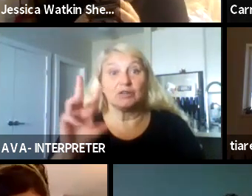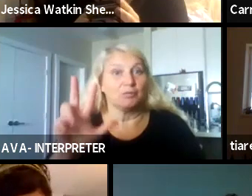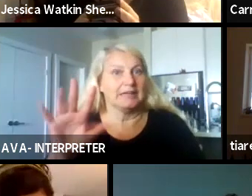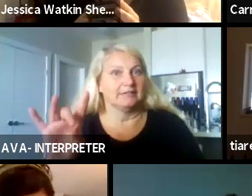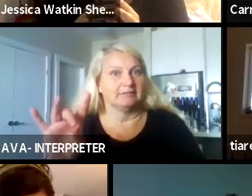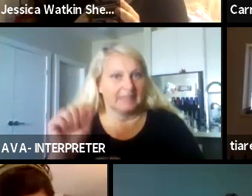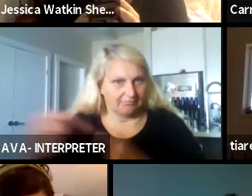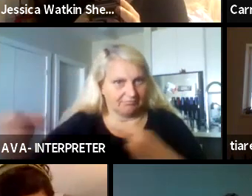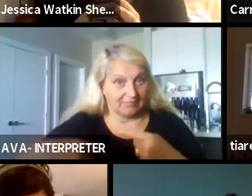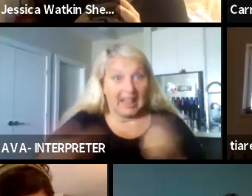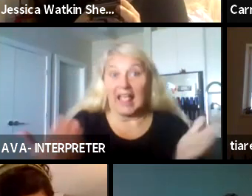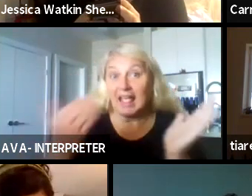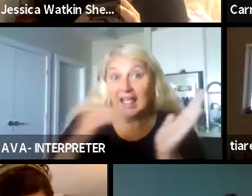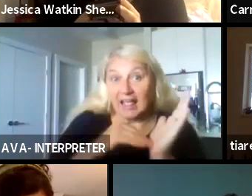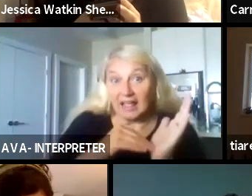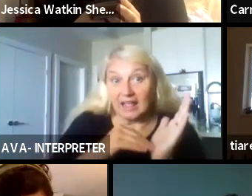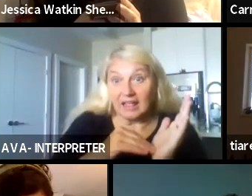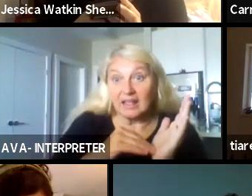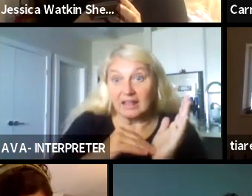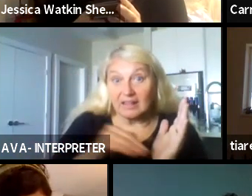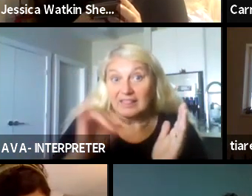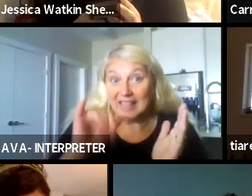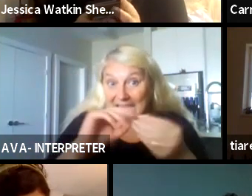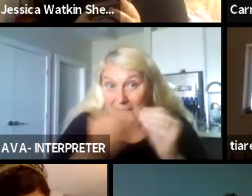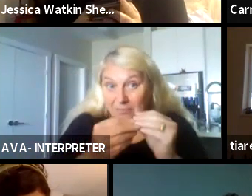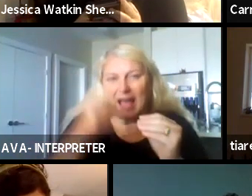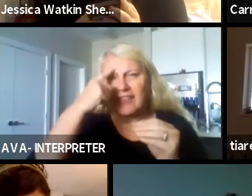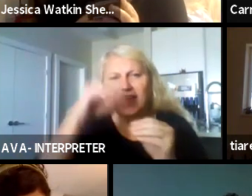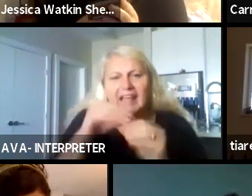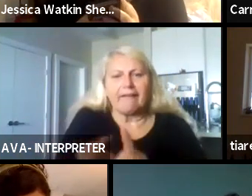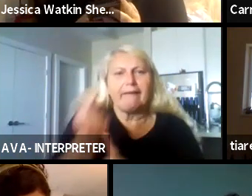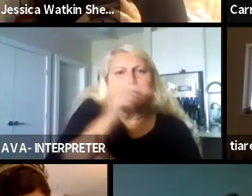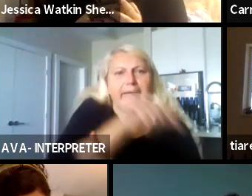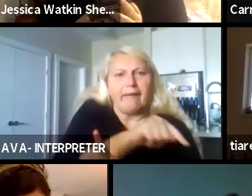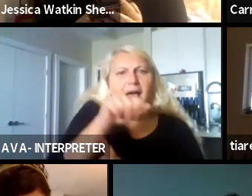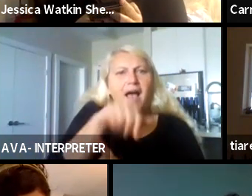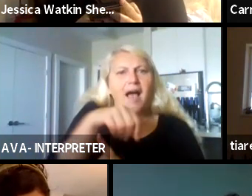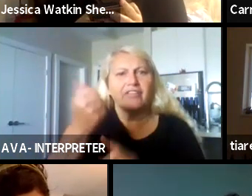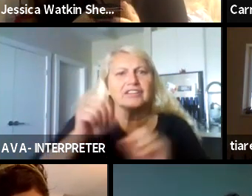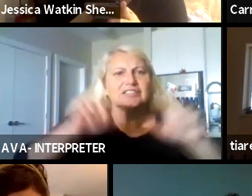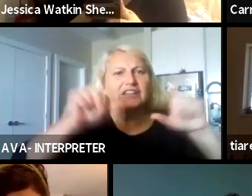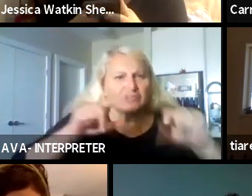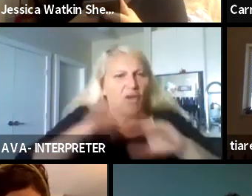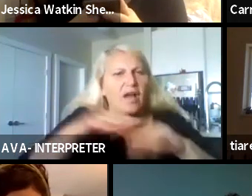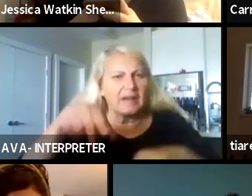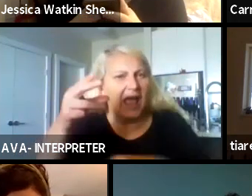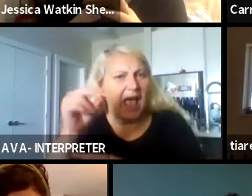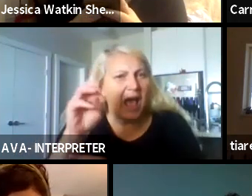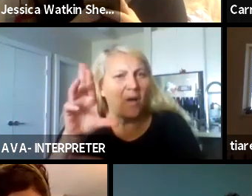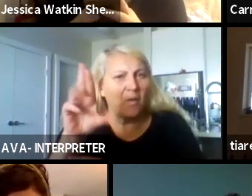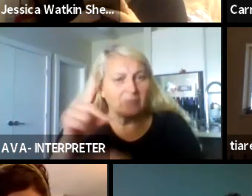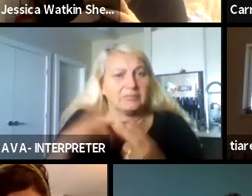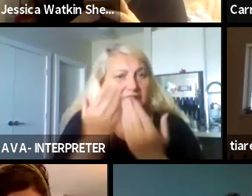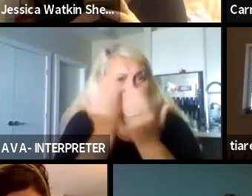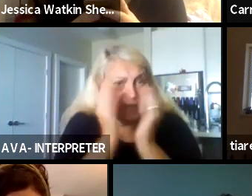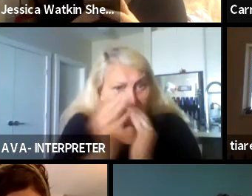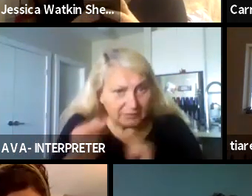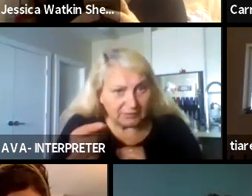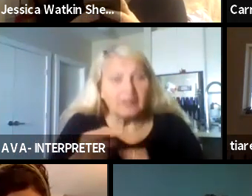1-803-323-7638. That number, I believe, is in our other digital spaces on HowlRound and in the Facebook event. You